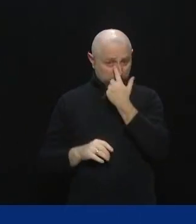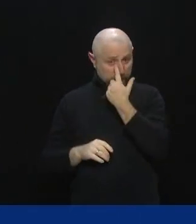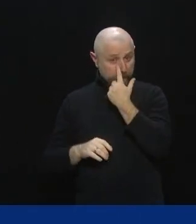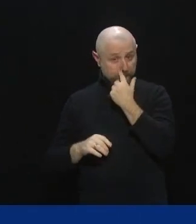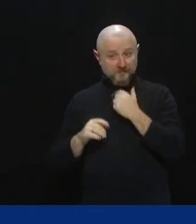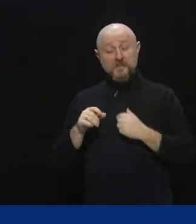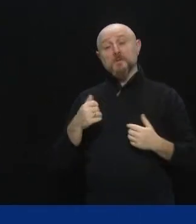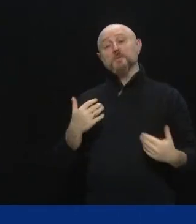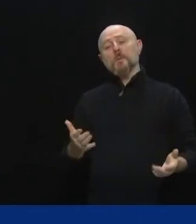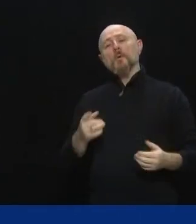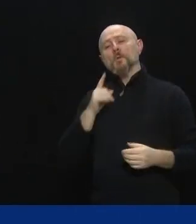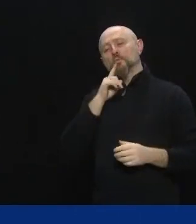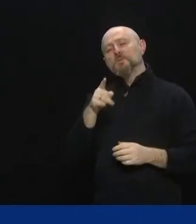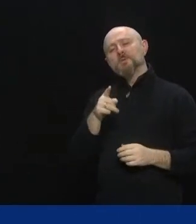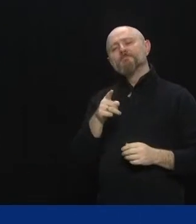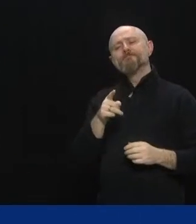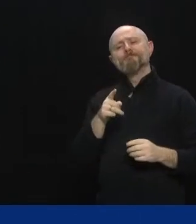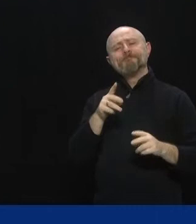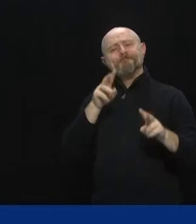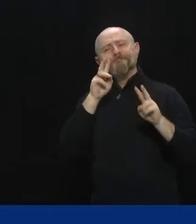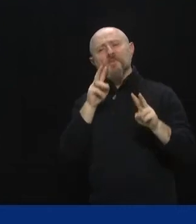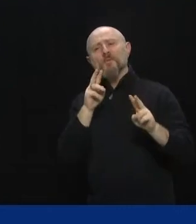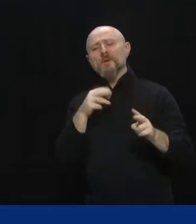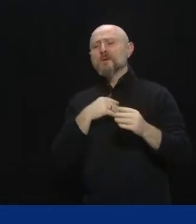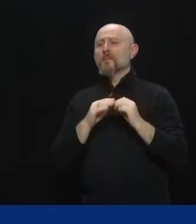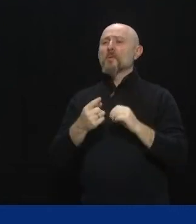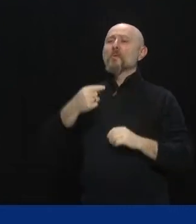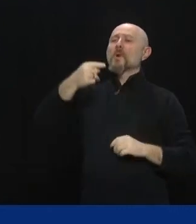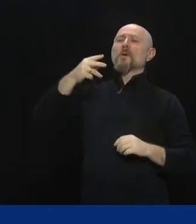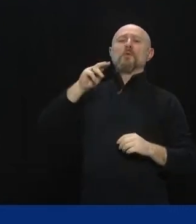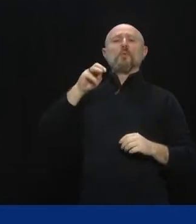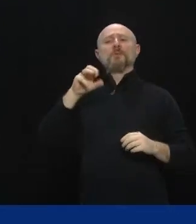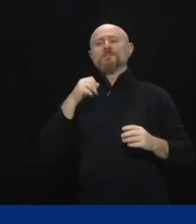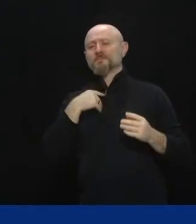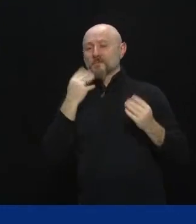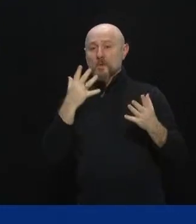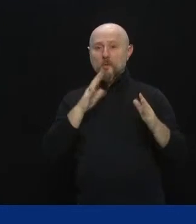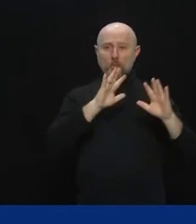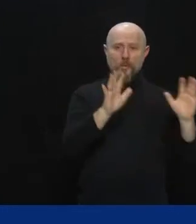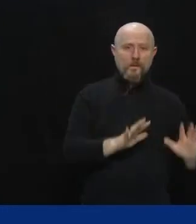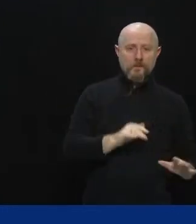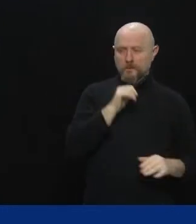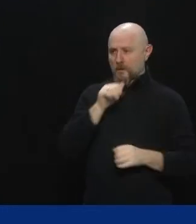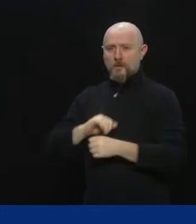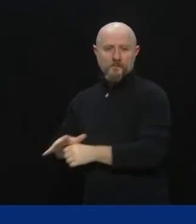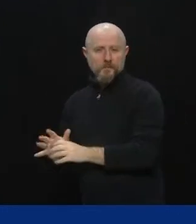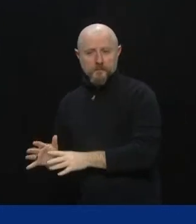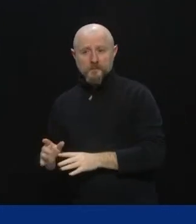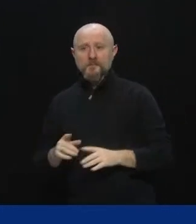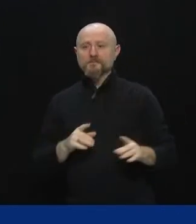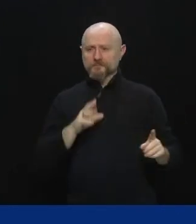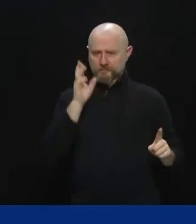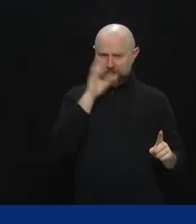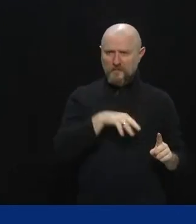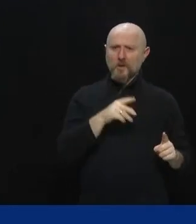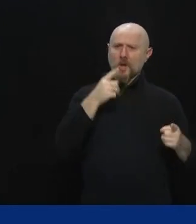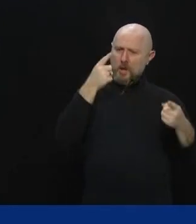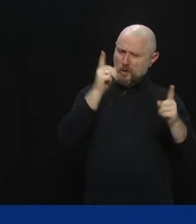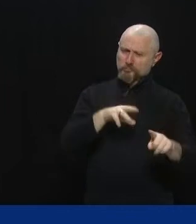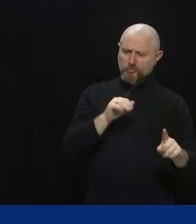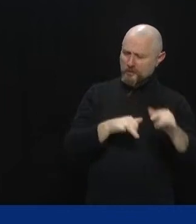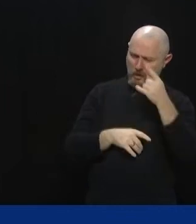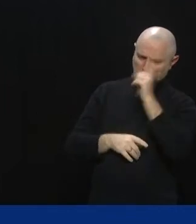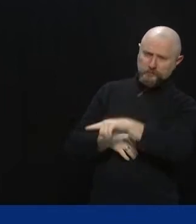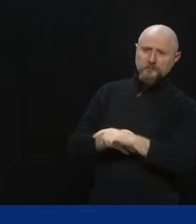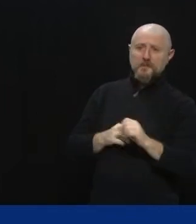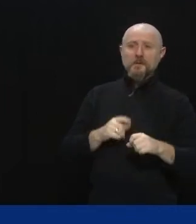day when the big news of the day is the weather. We'll get there at some point. So you too as well. You too as well. So first of all, let's talk